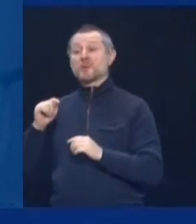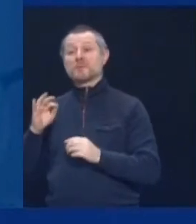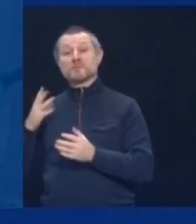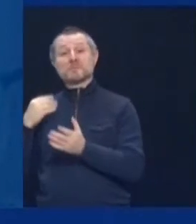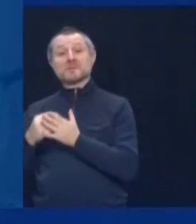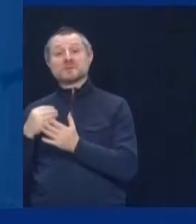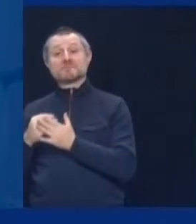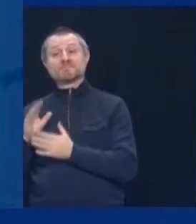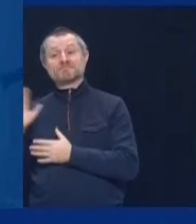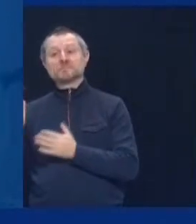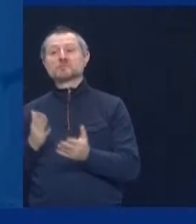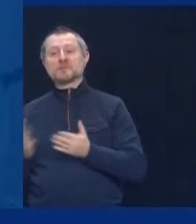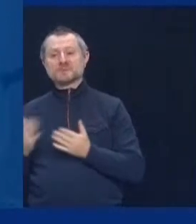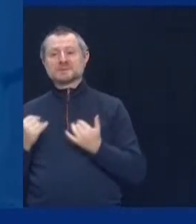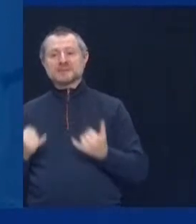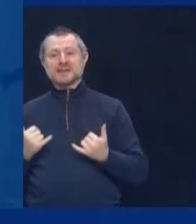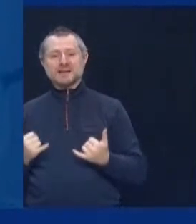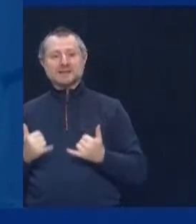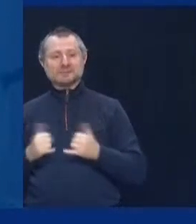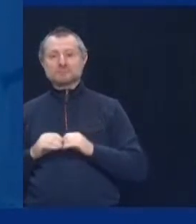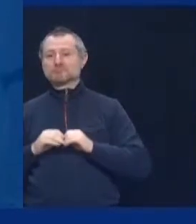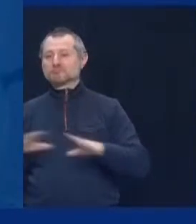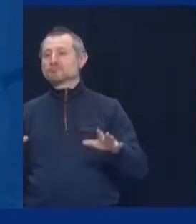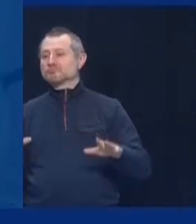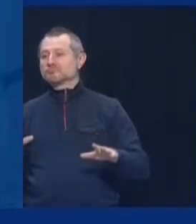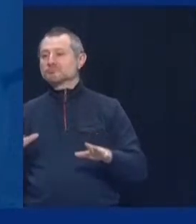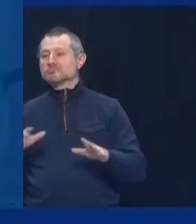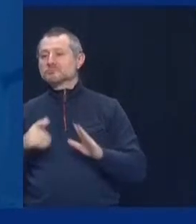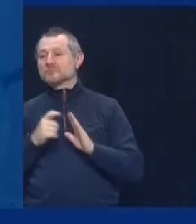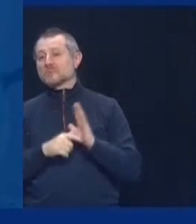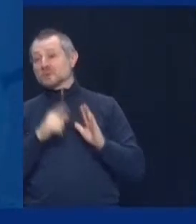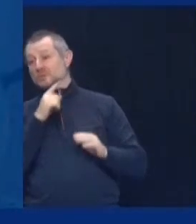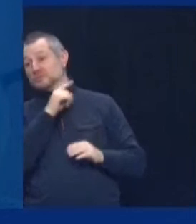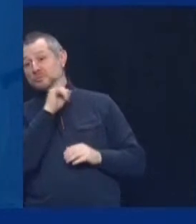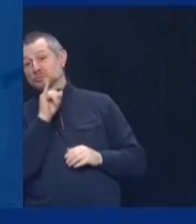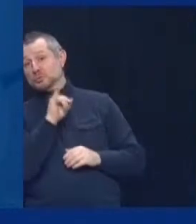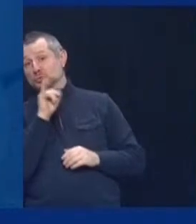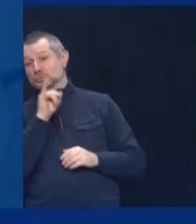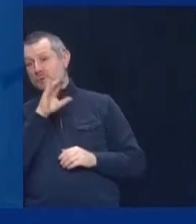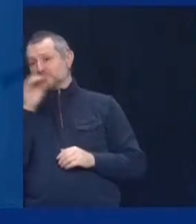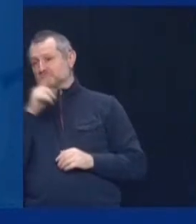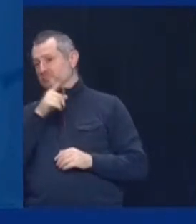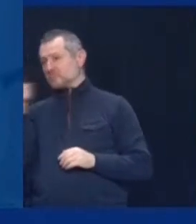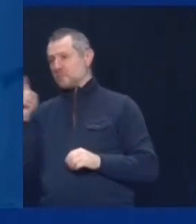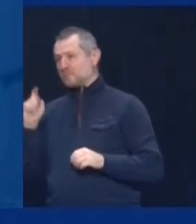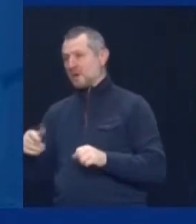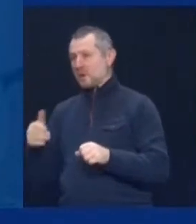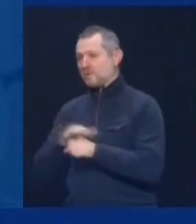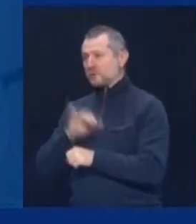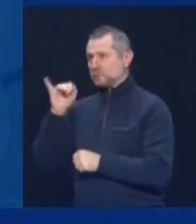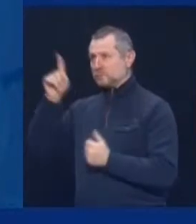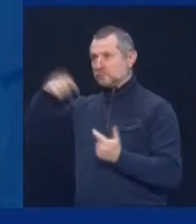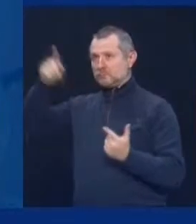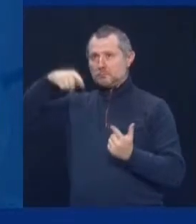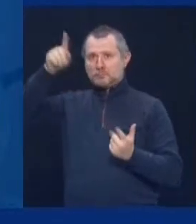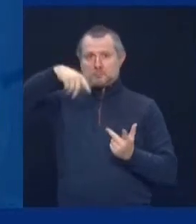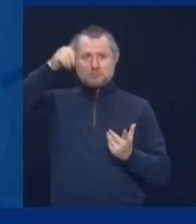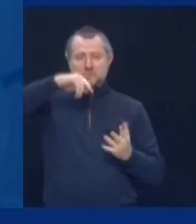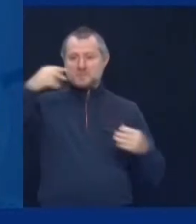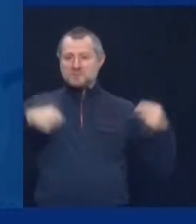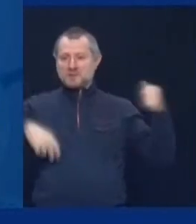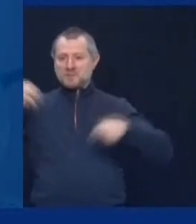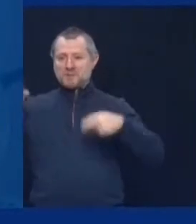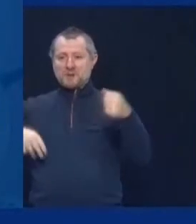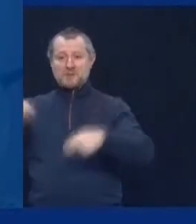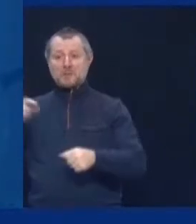saying the insurers must cover any cost of vaccination. We're getting the vaccine from the federal